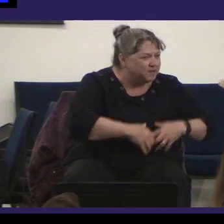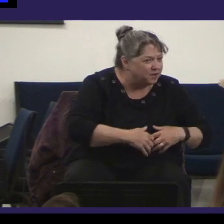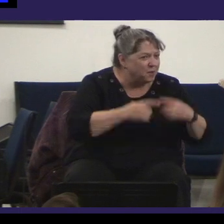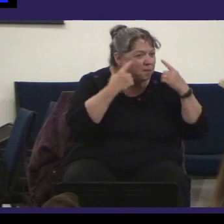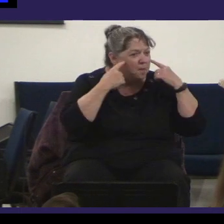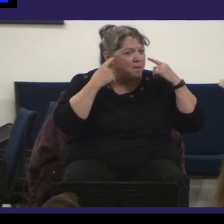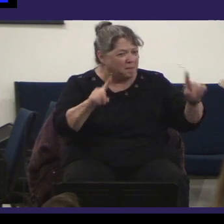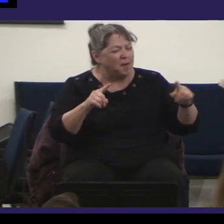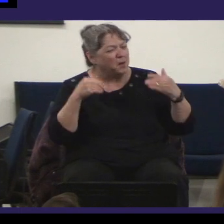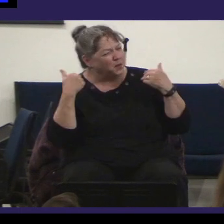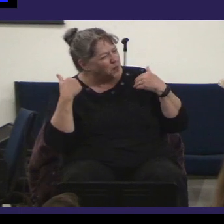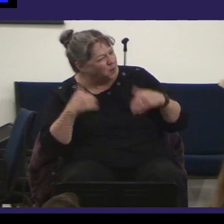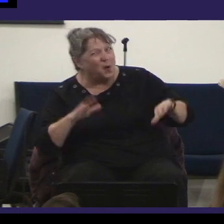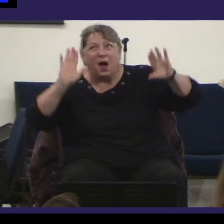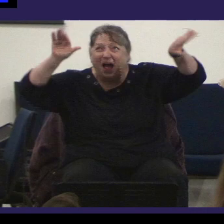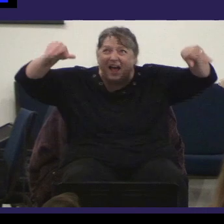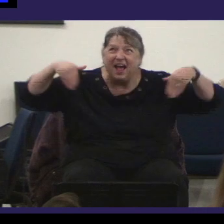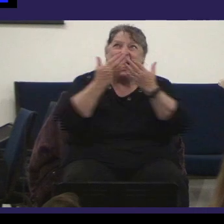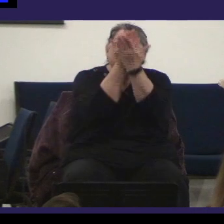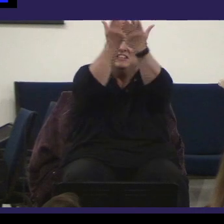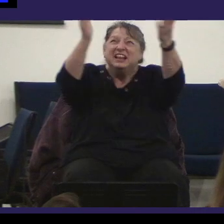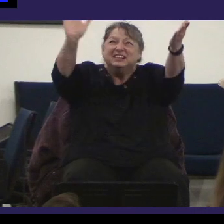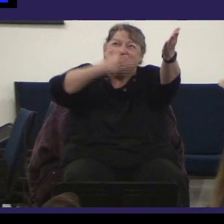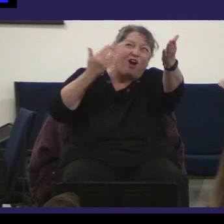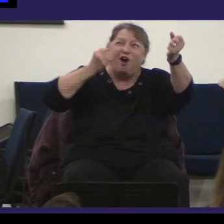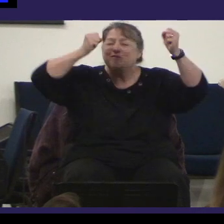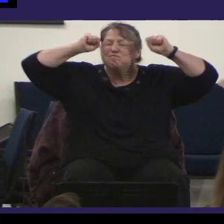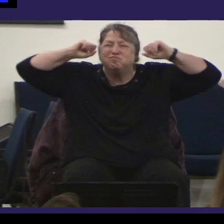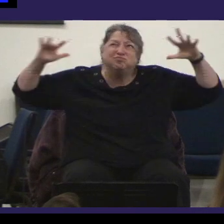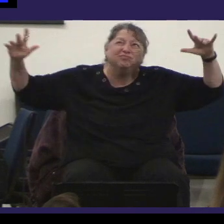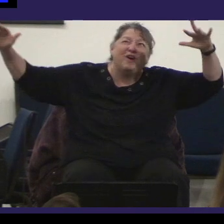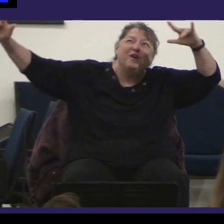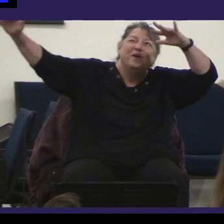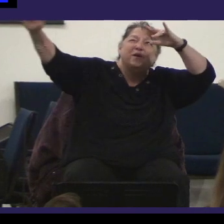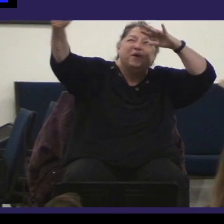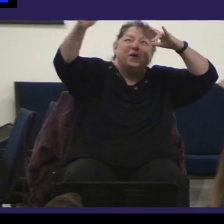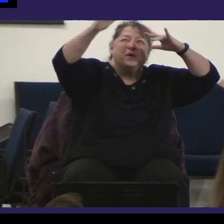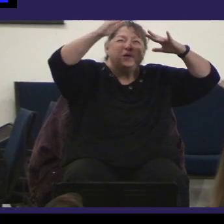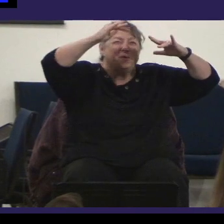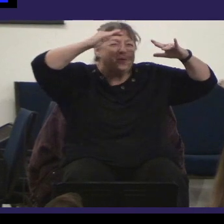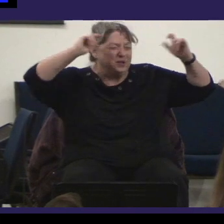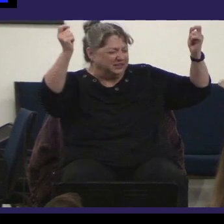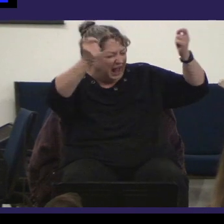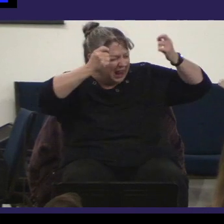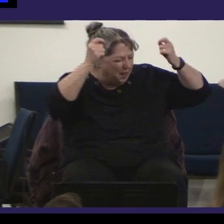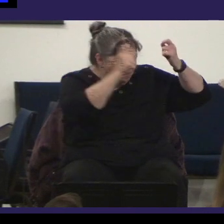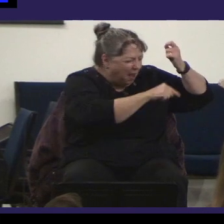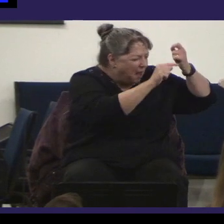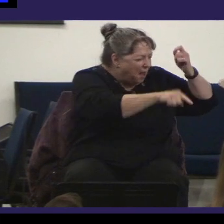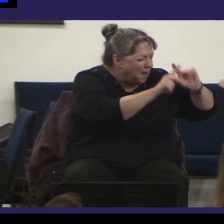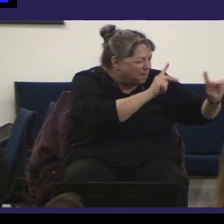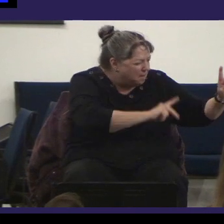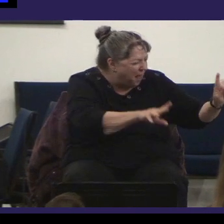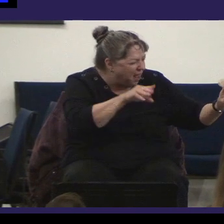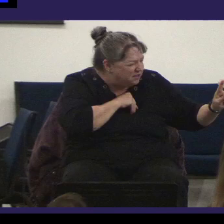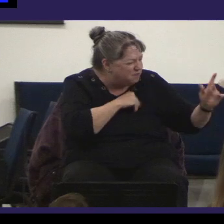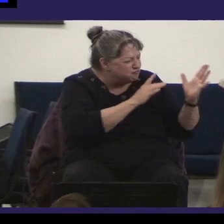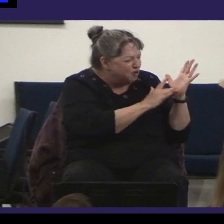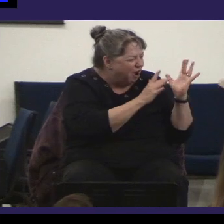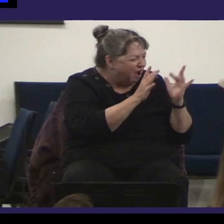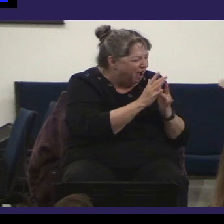the heavenly roar, every heart set free. Hear the chains